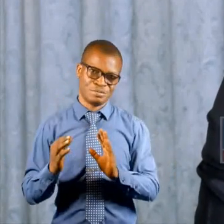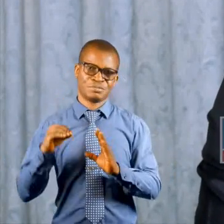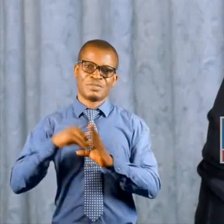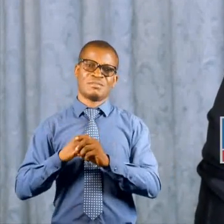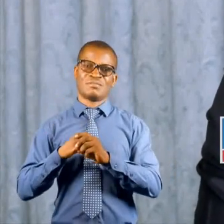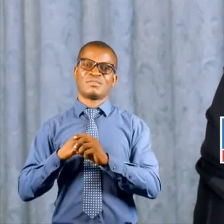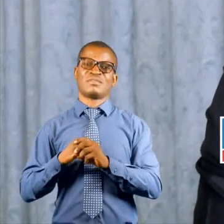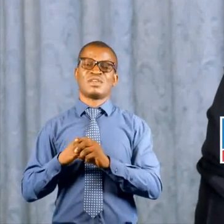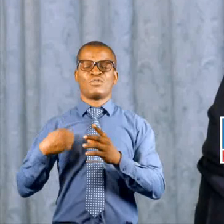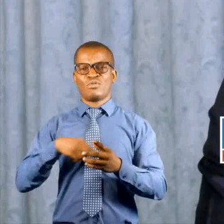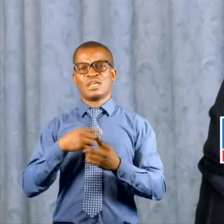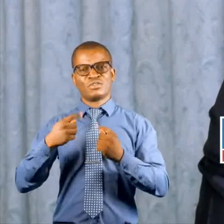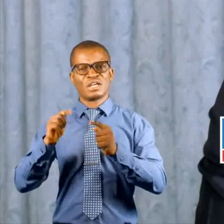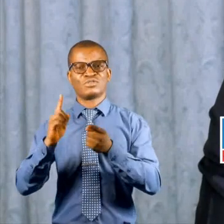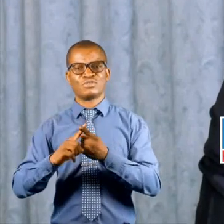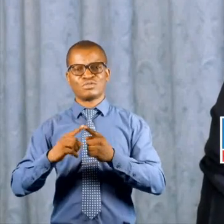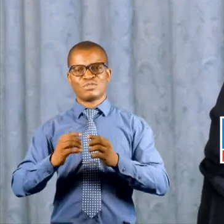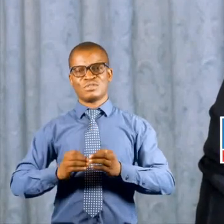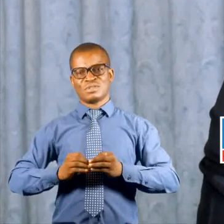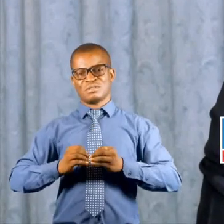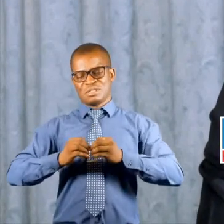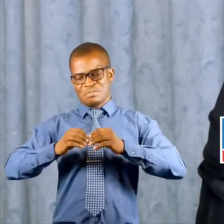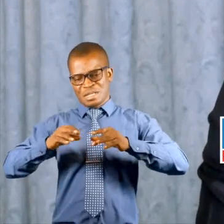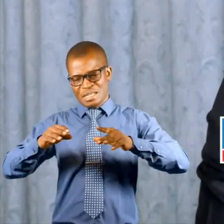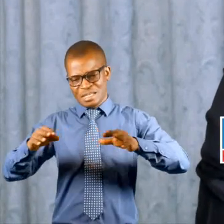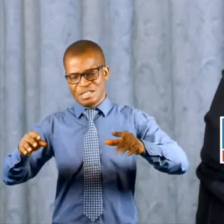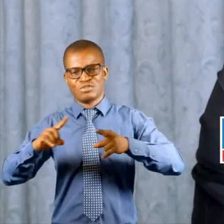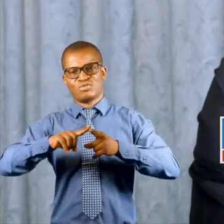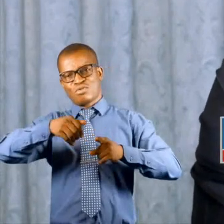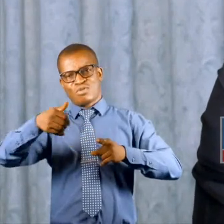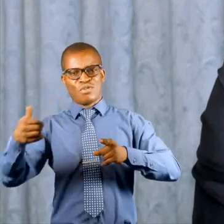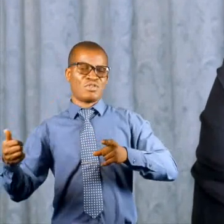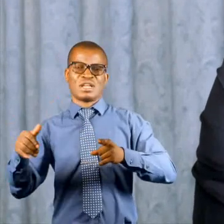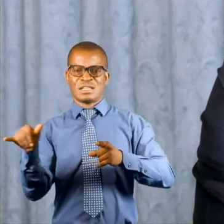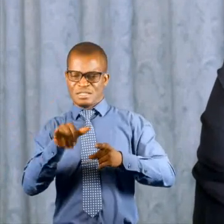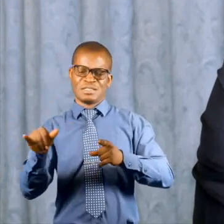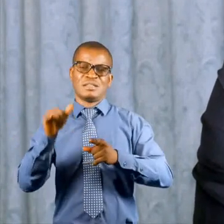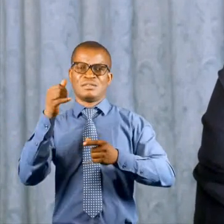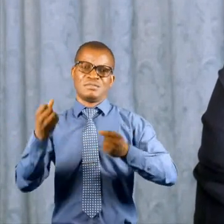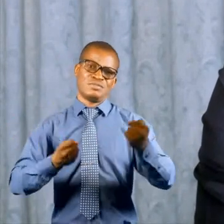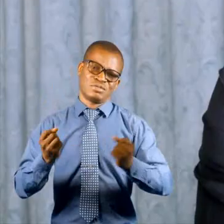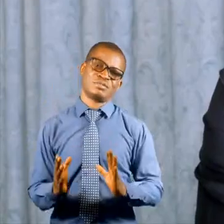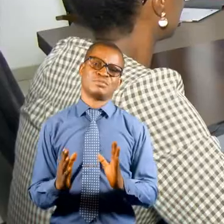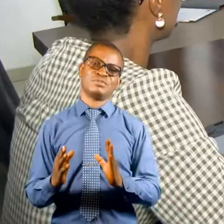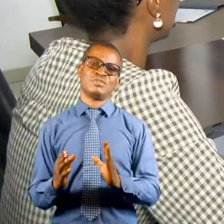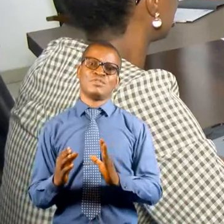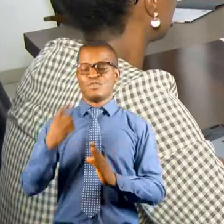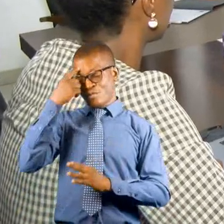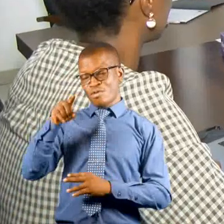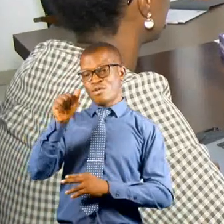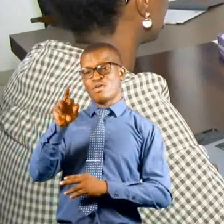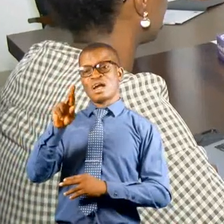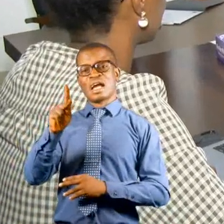mentioned in those companies, we are trying to expand to other similar companies.